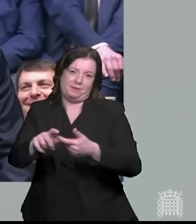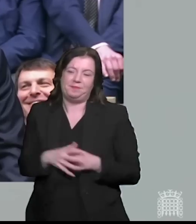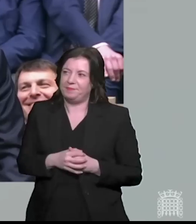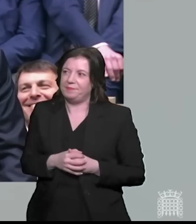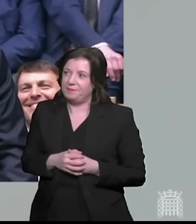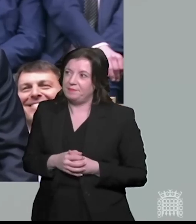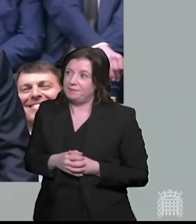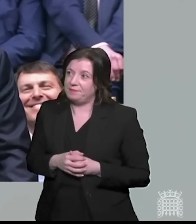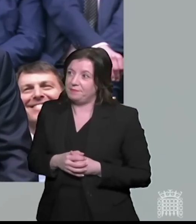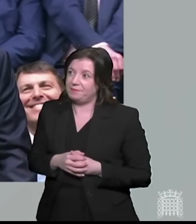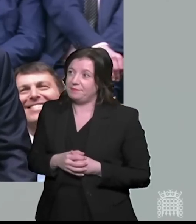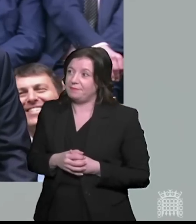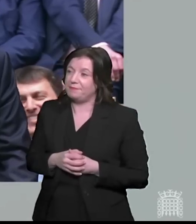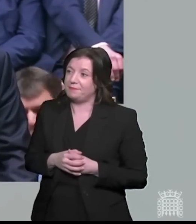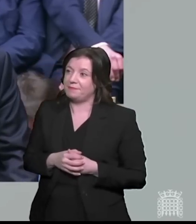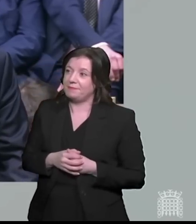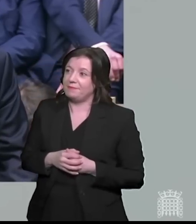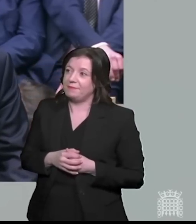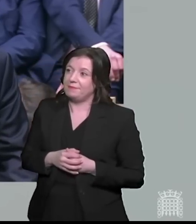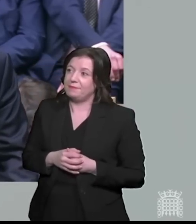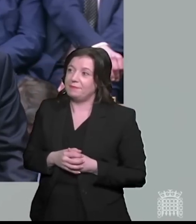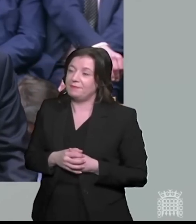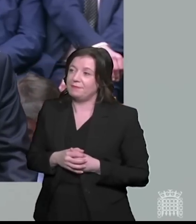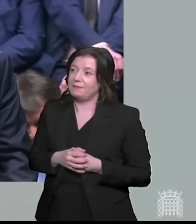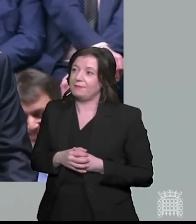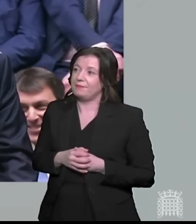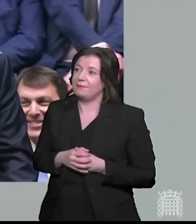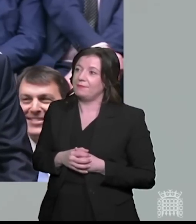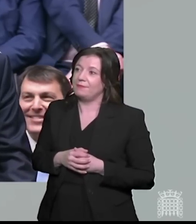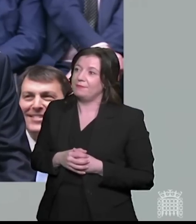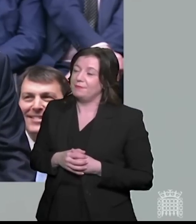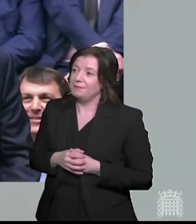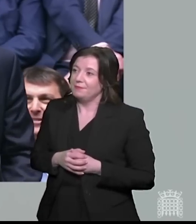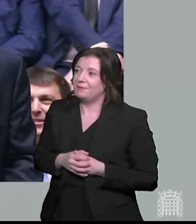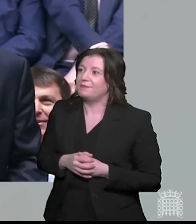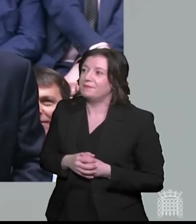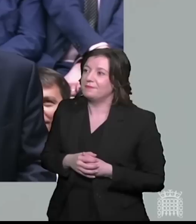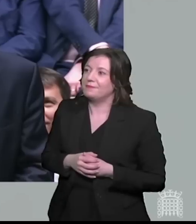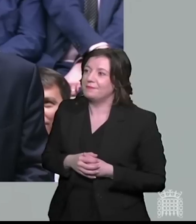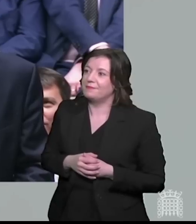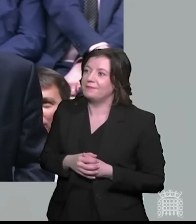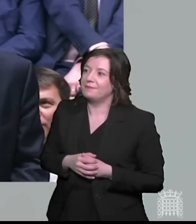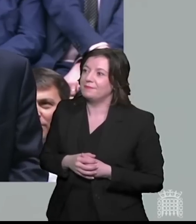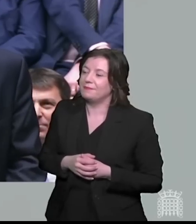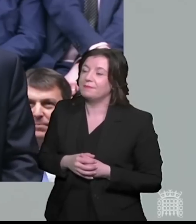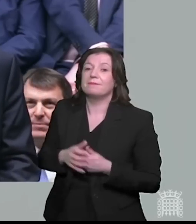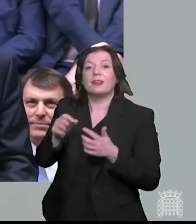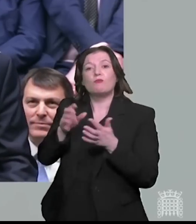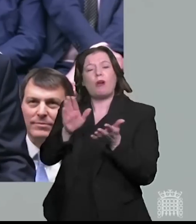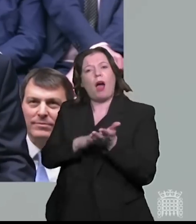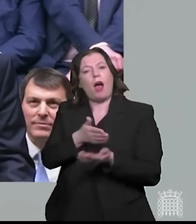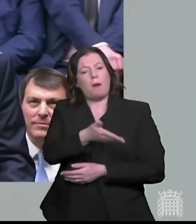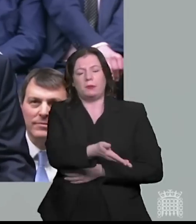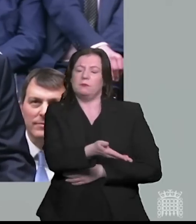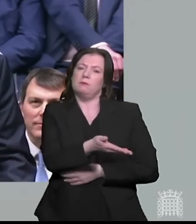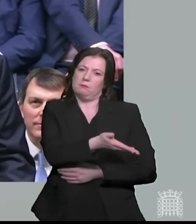And even better, thanks to the Windsor framework negotiated by my right honourable friend, the Prime Minister,